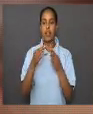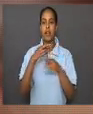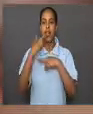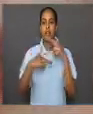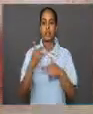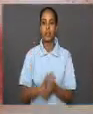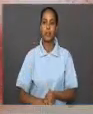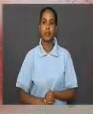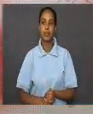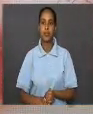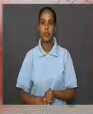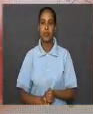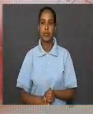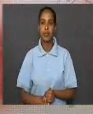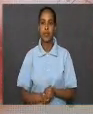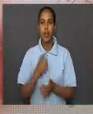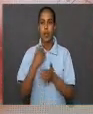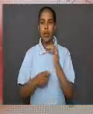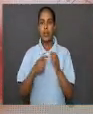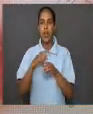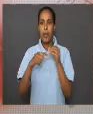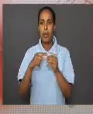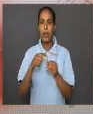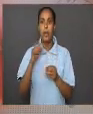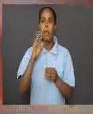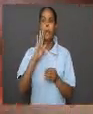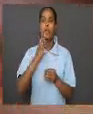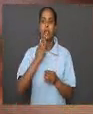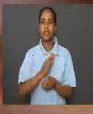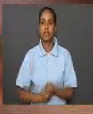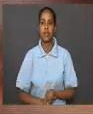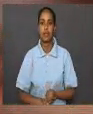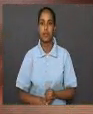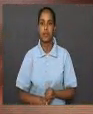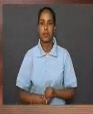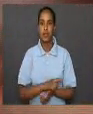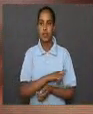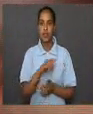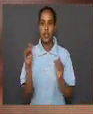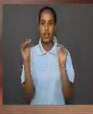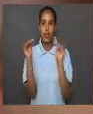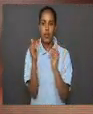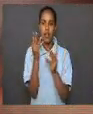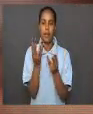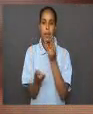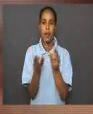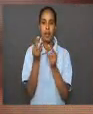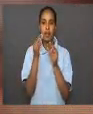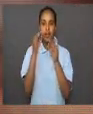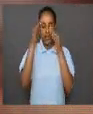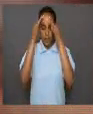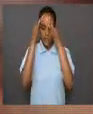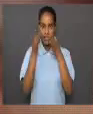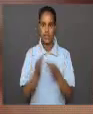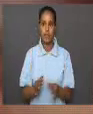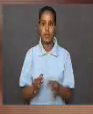reaction. What about bases? Their equivalent mass can be